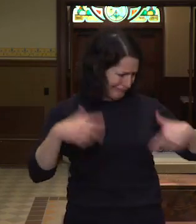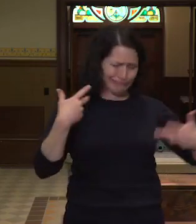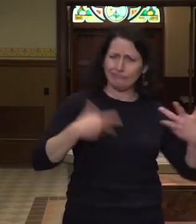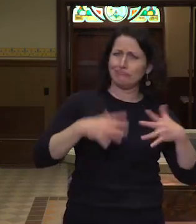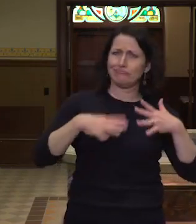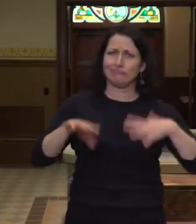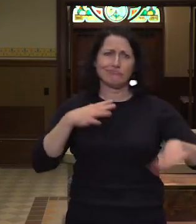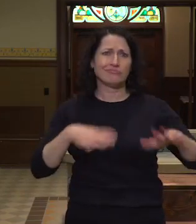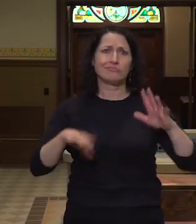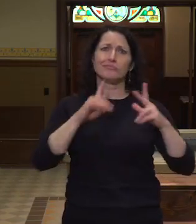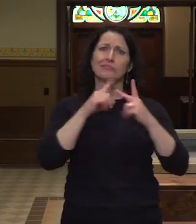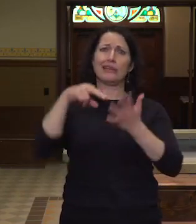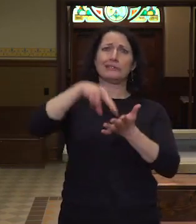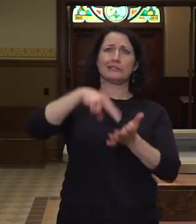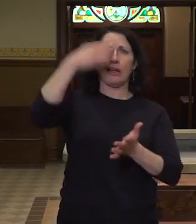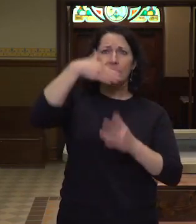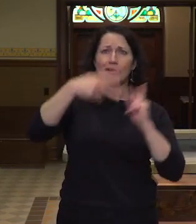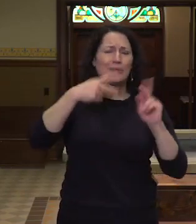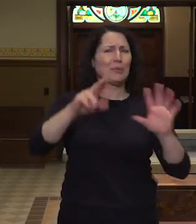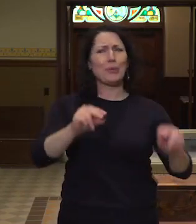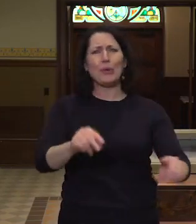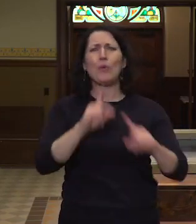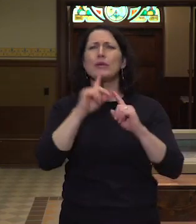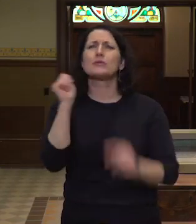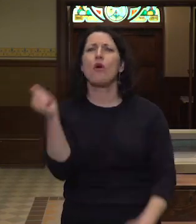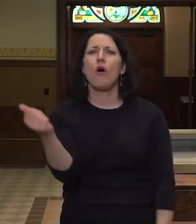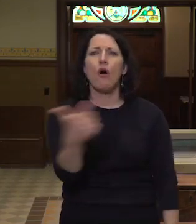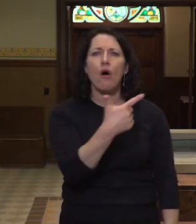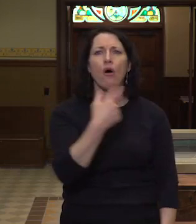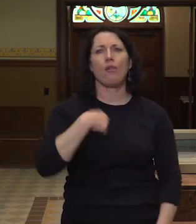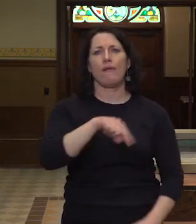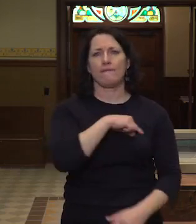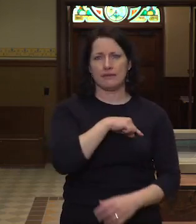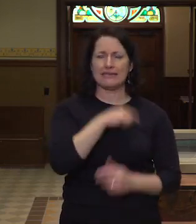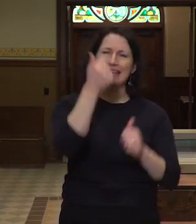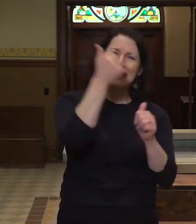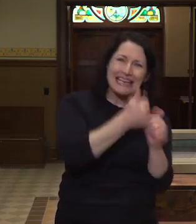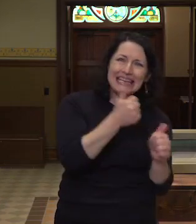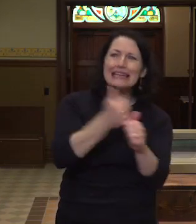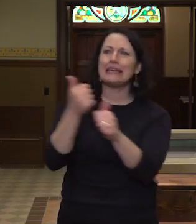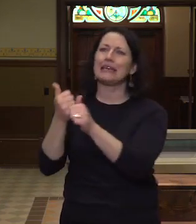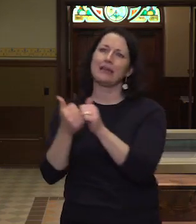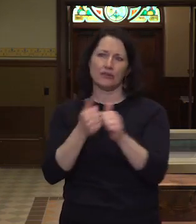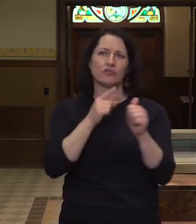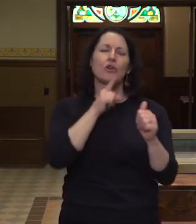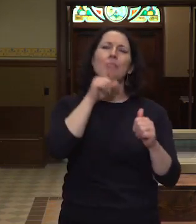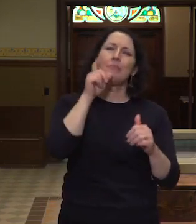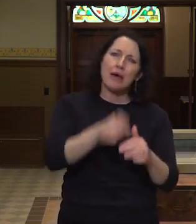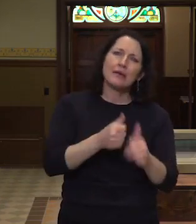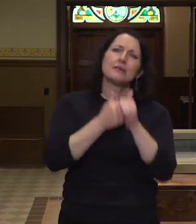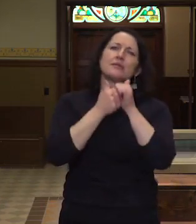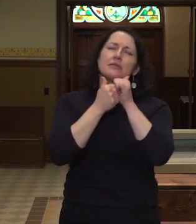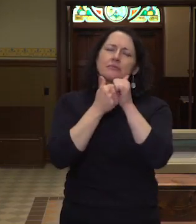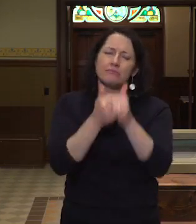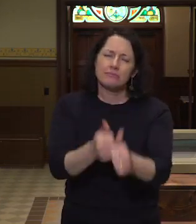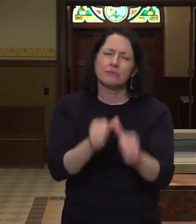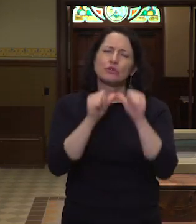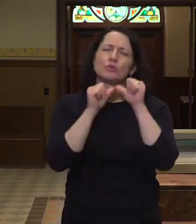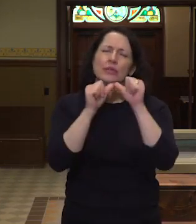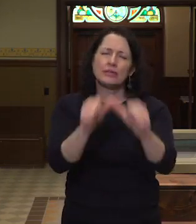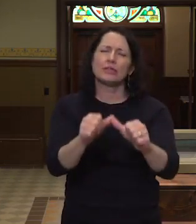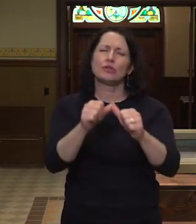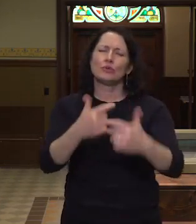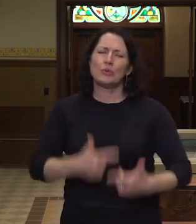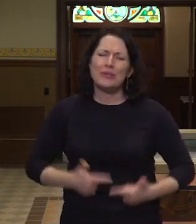outfits and stand up in front of people, but it's all of us who are called to keep this faith